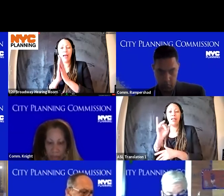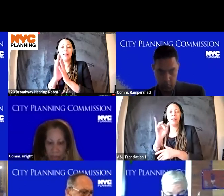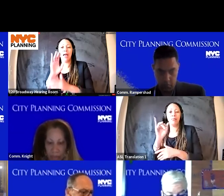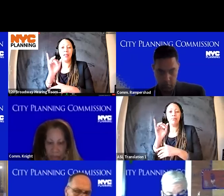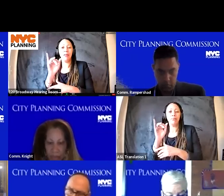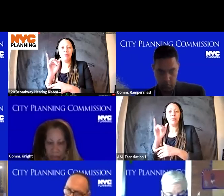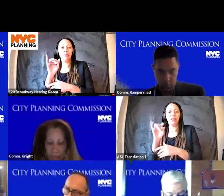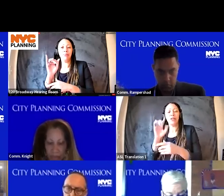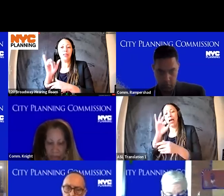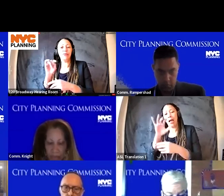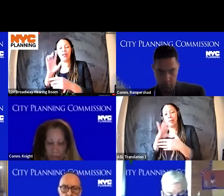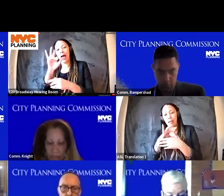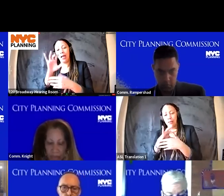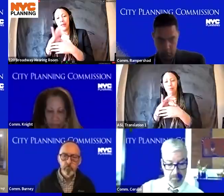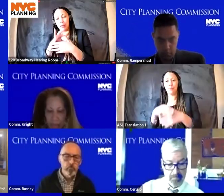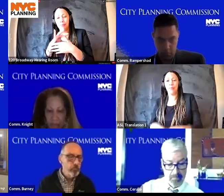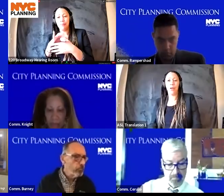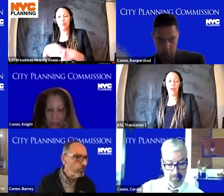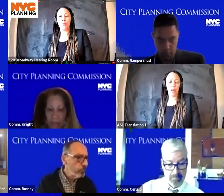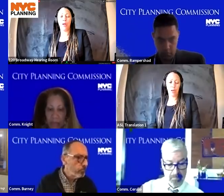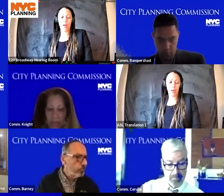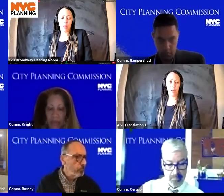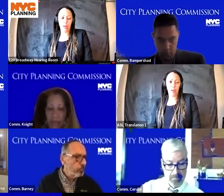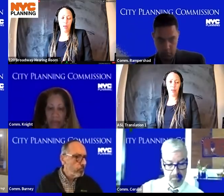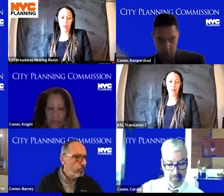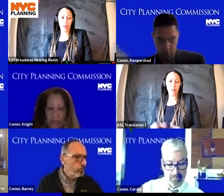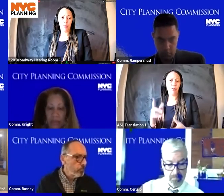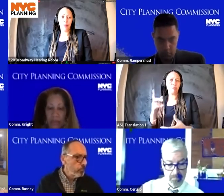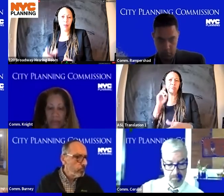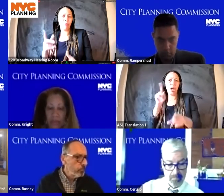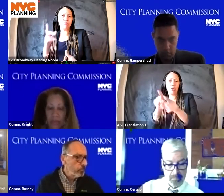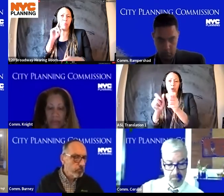contact. So I'm in line with the community's wishes on that.